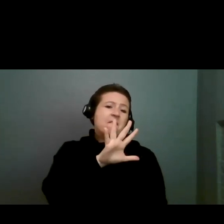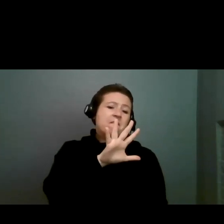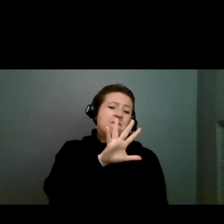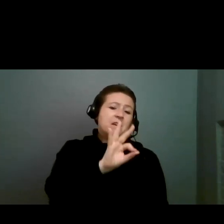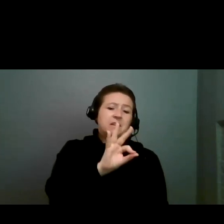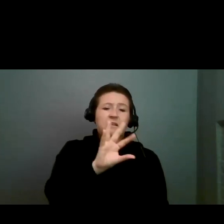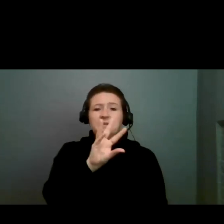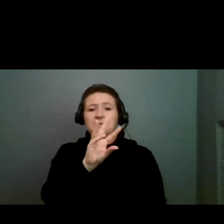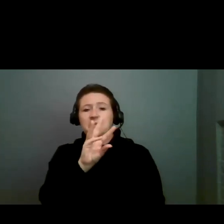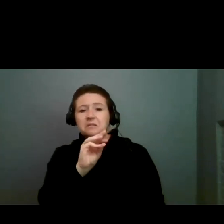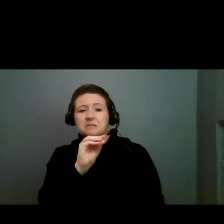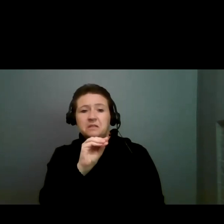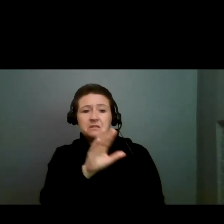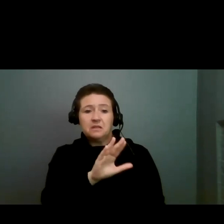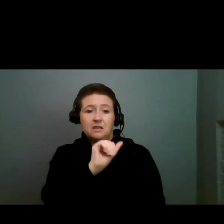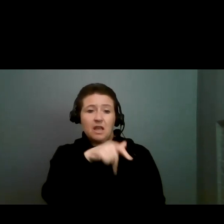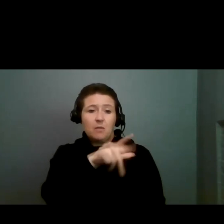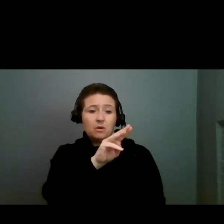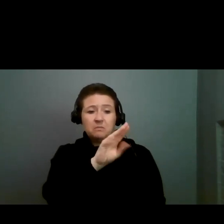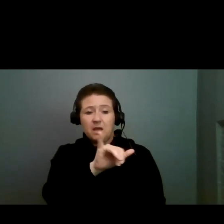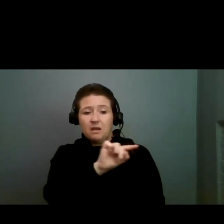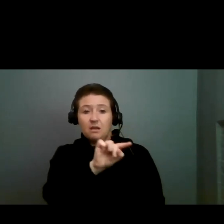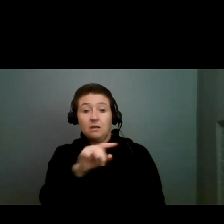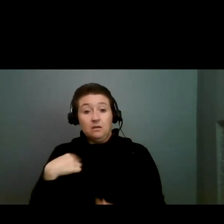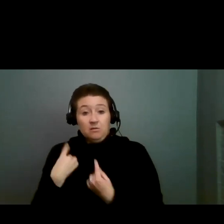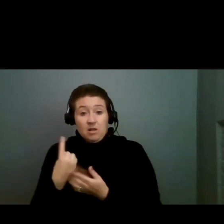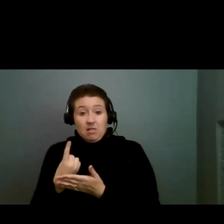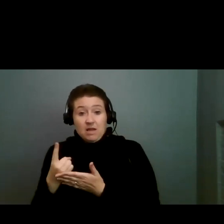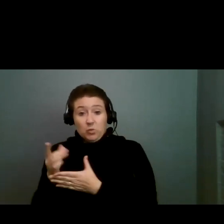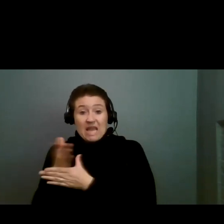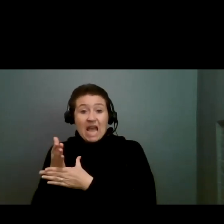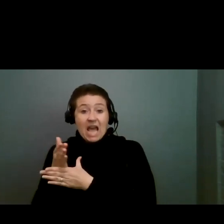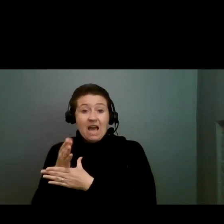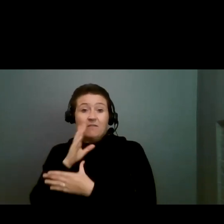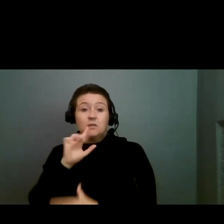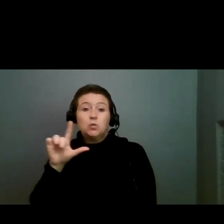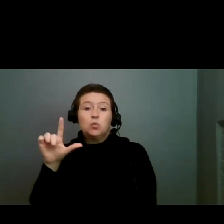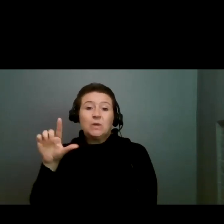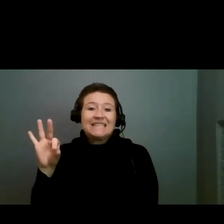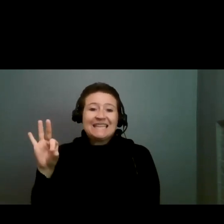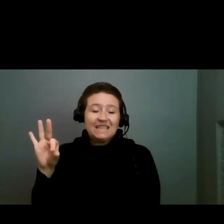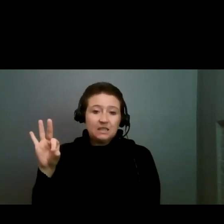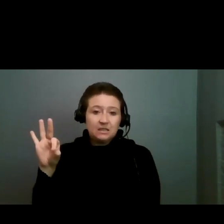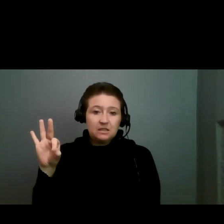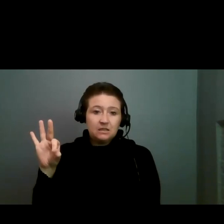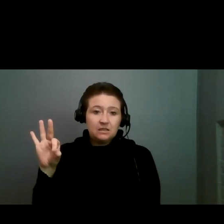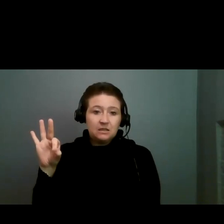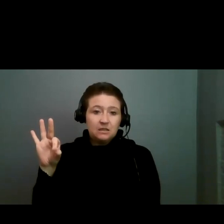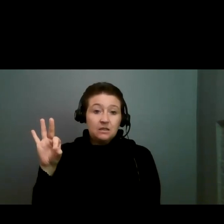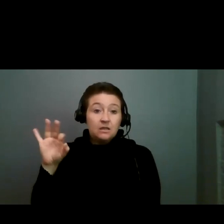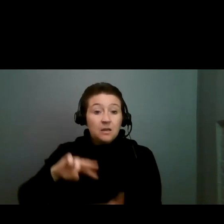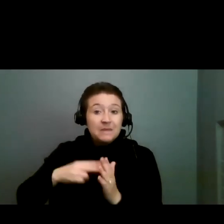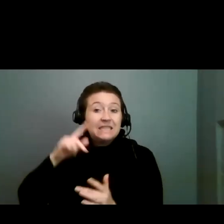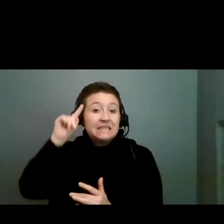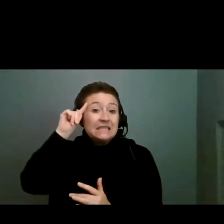and May. The average since last week is in fact 29. This is teens and young